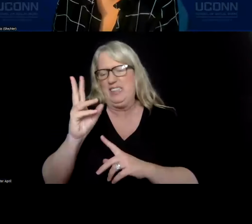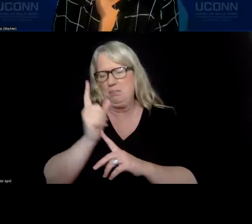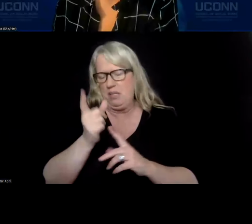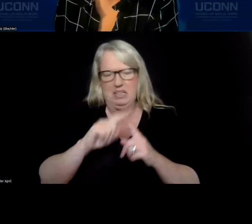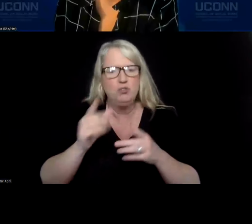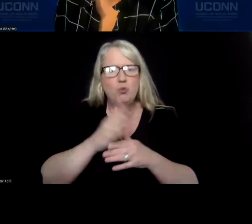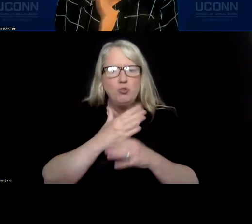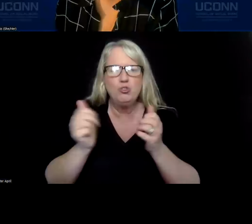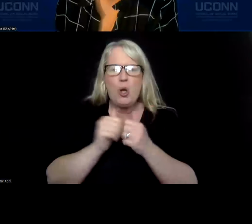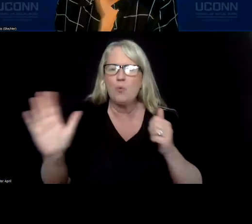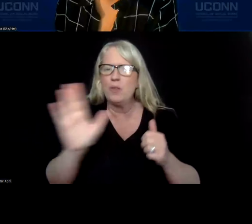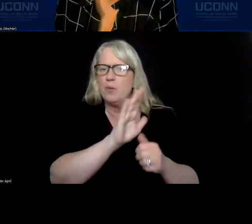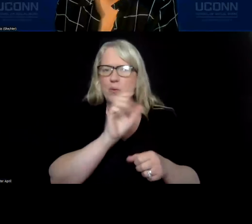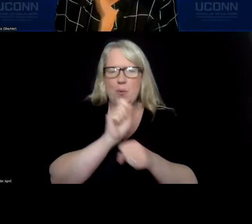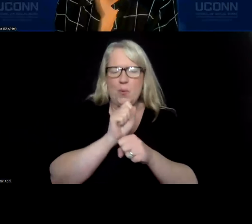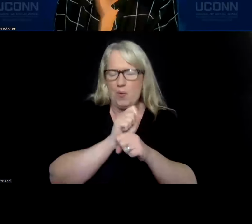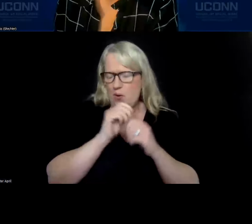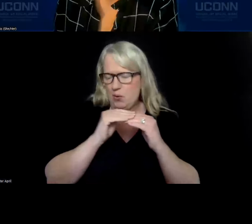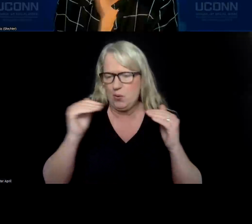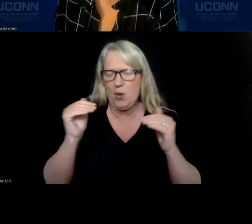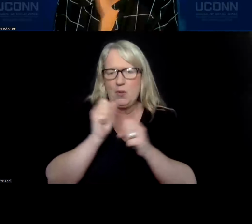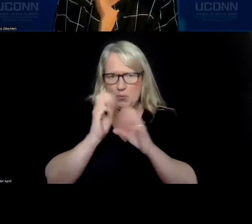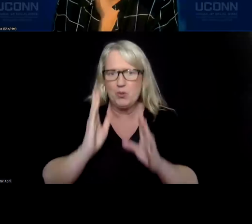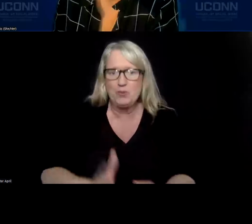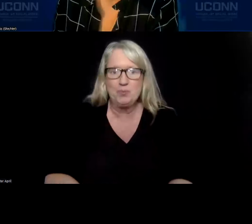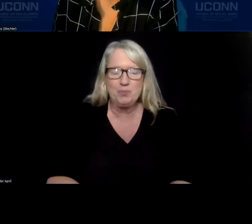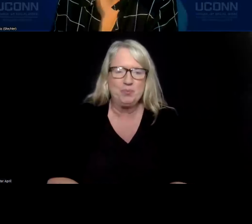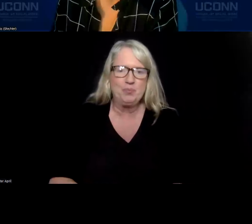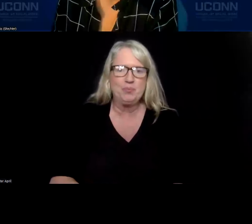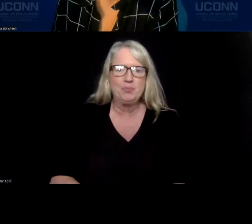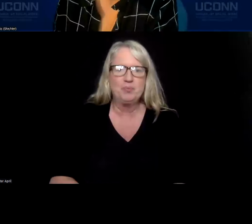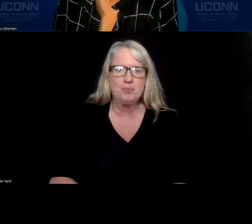and your community.